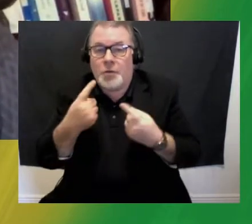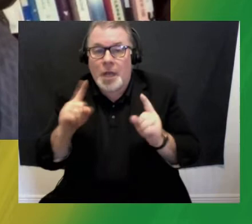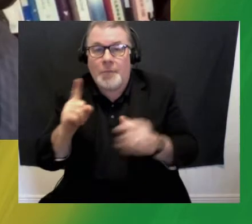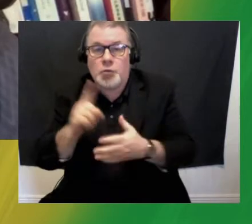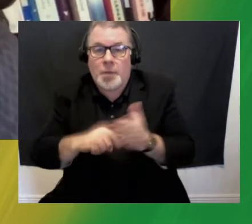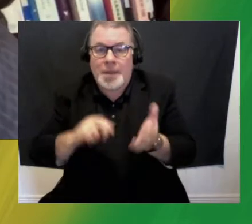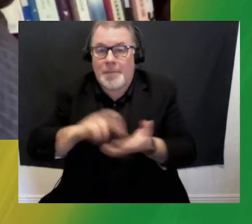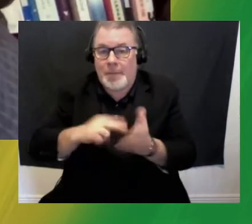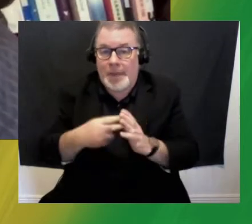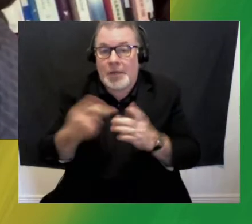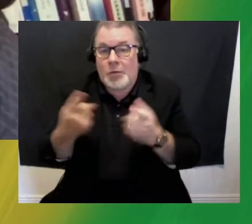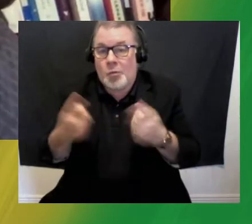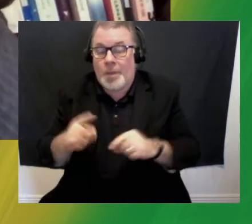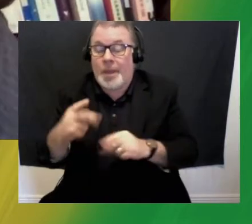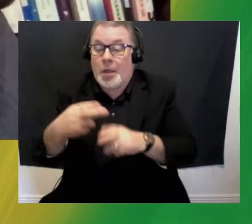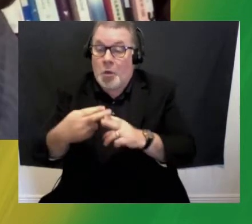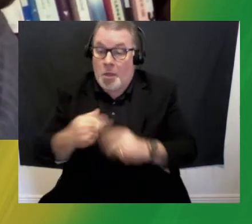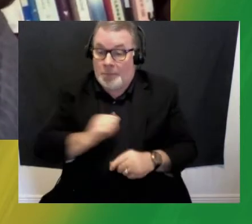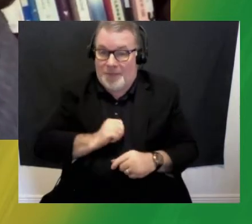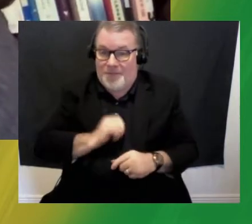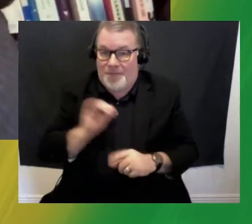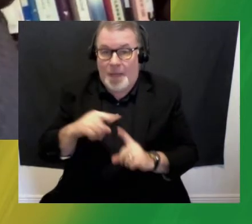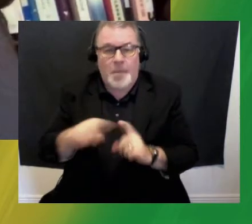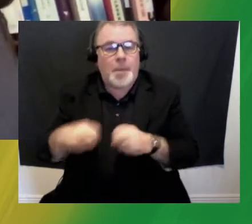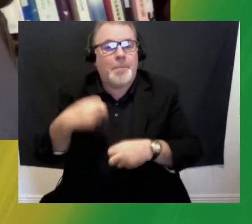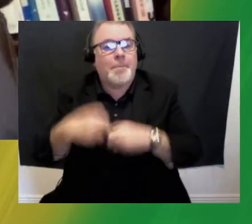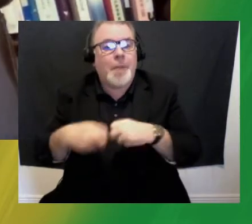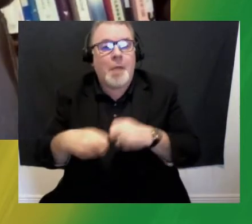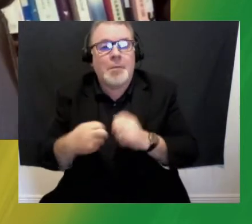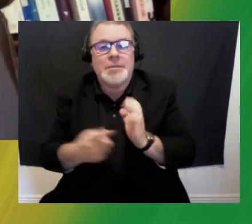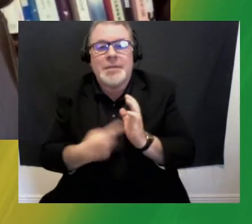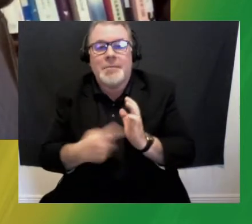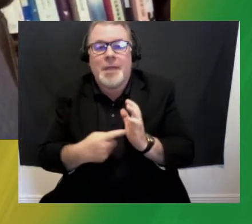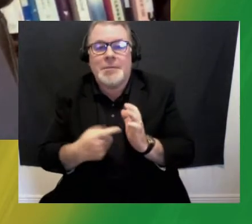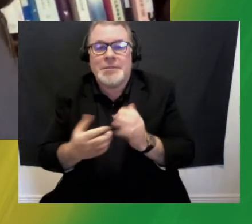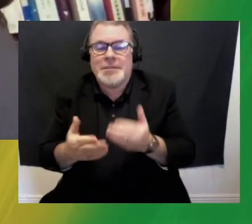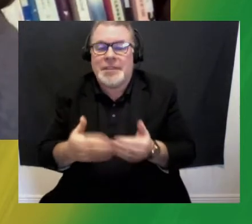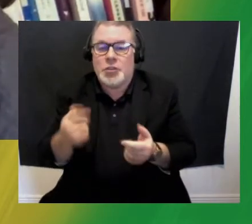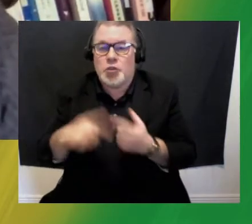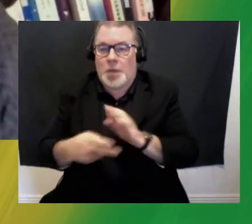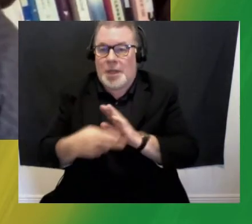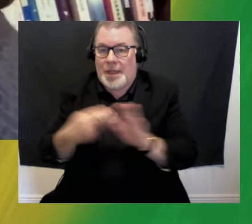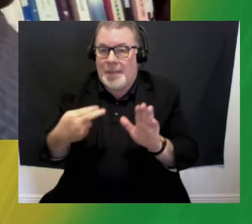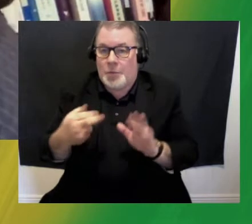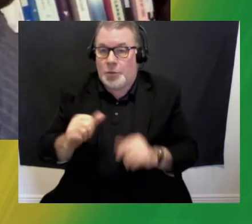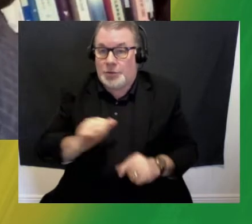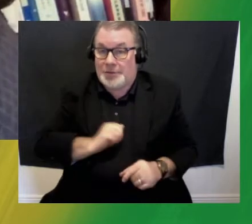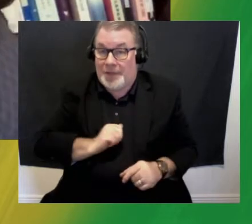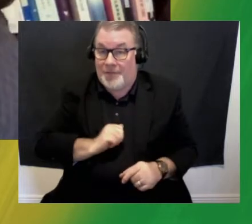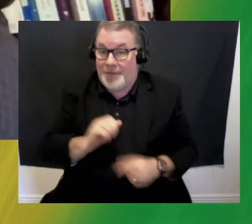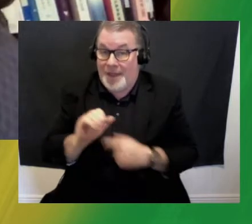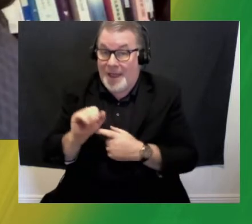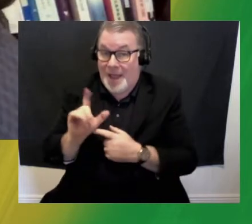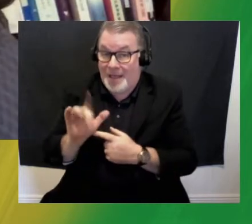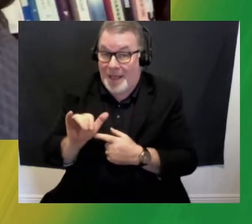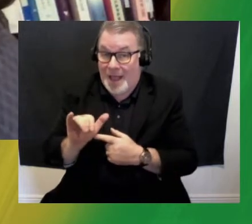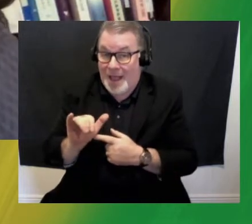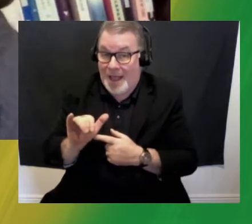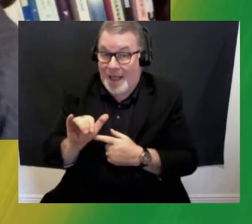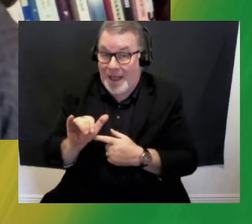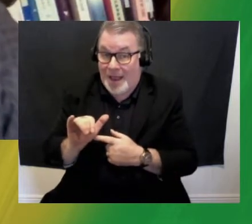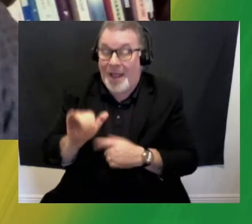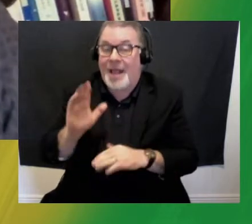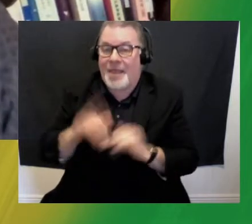when they called themselves that. But the problem is sometimes it's easier to label yourself an ally than it is to actually act